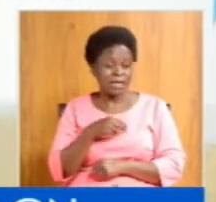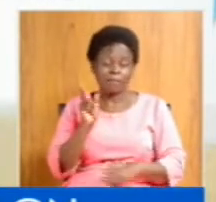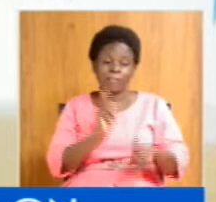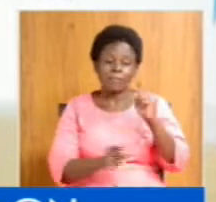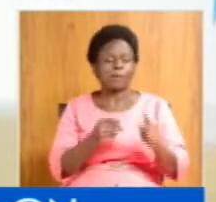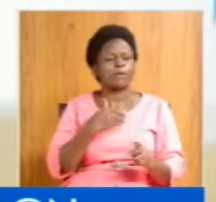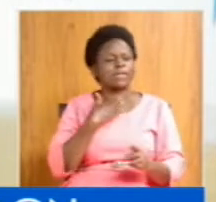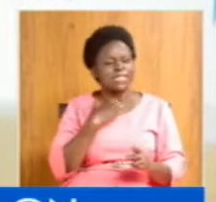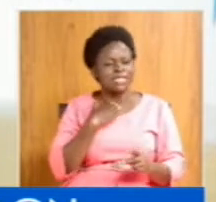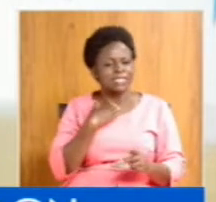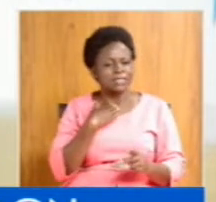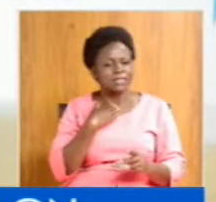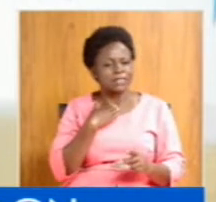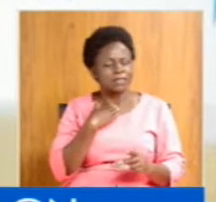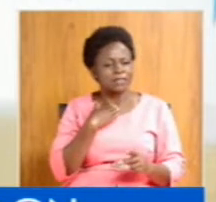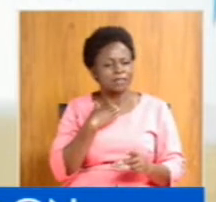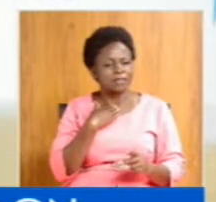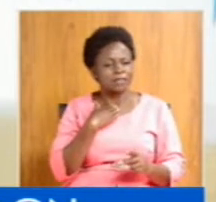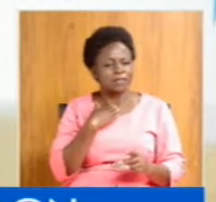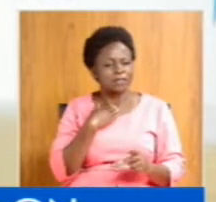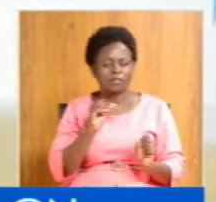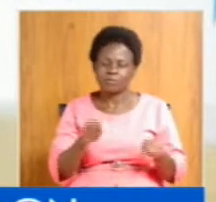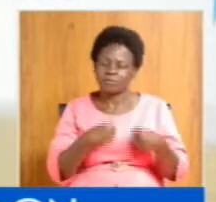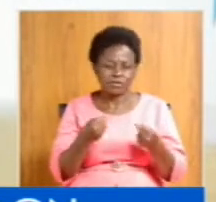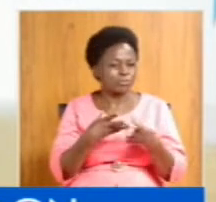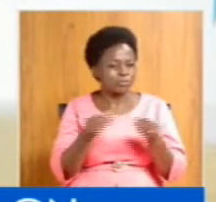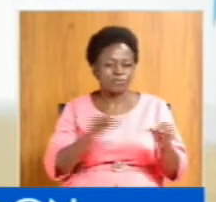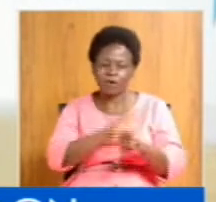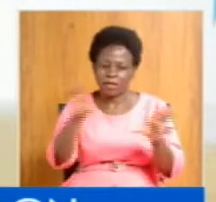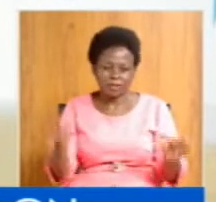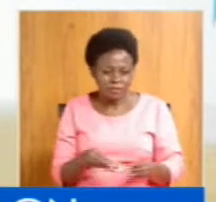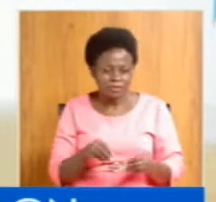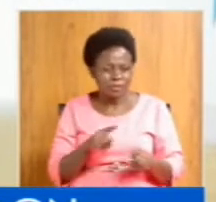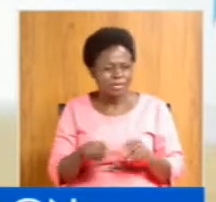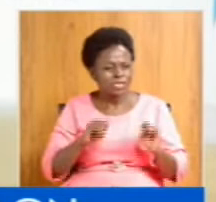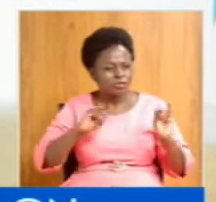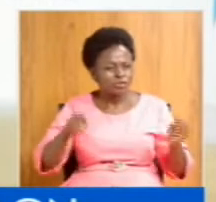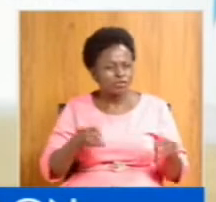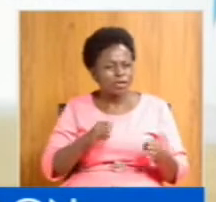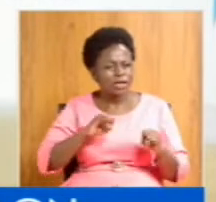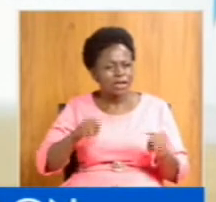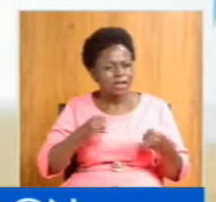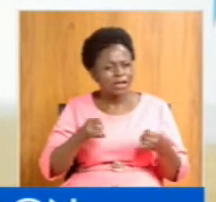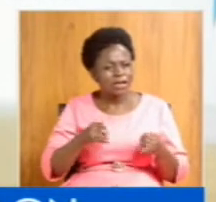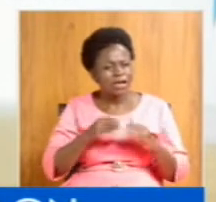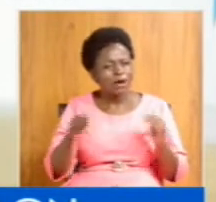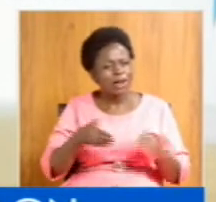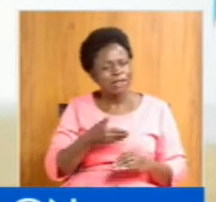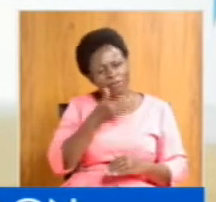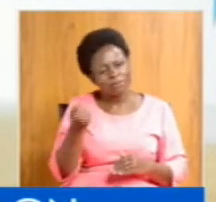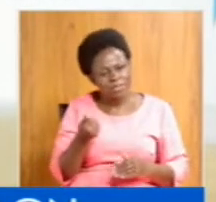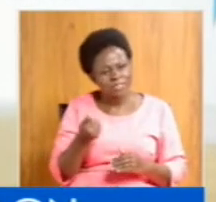citizens' needs can't be fulfilled, but we tried our level